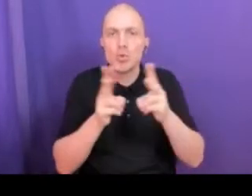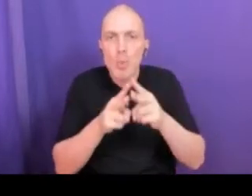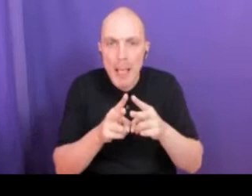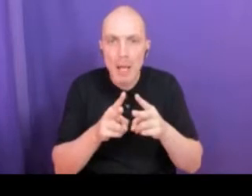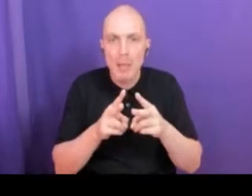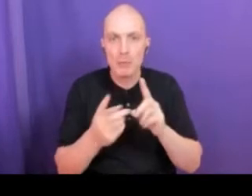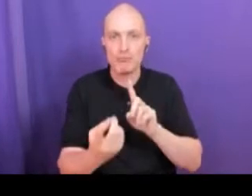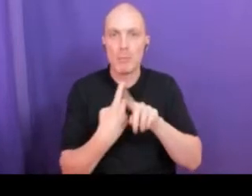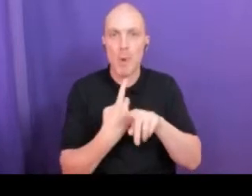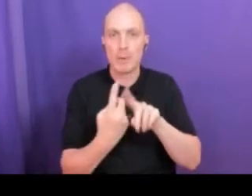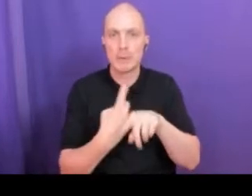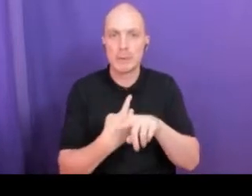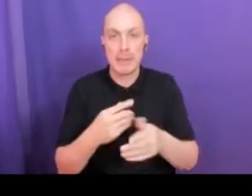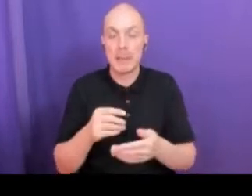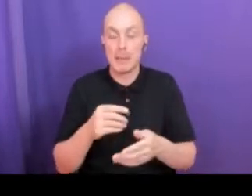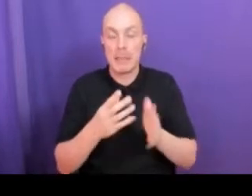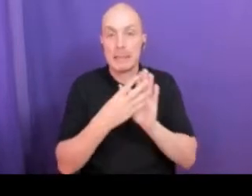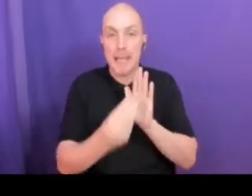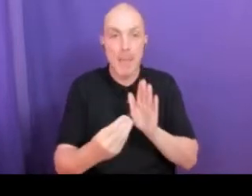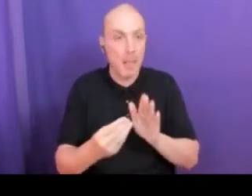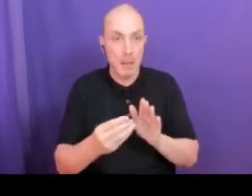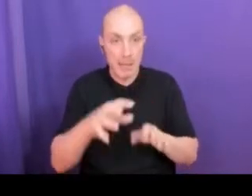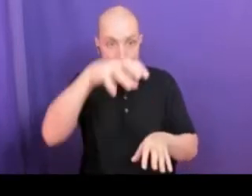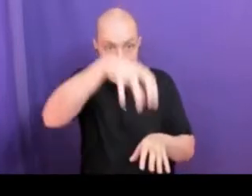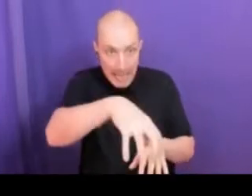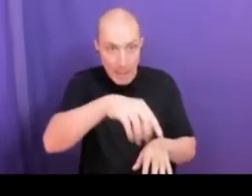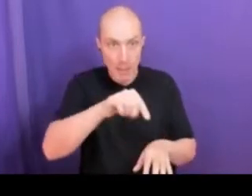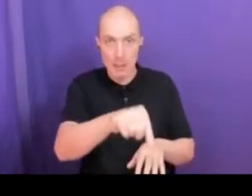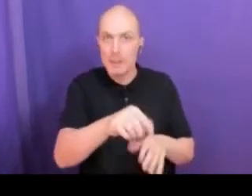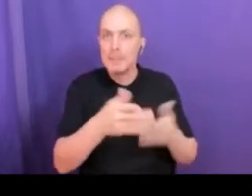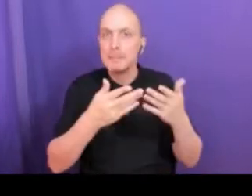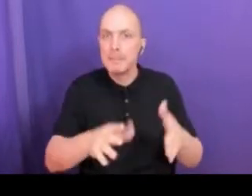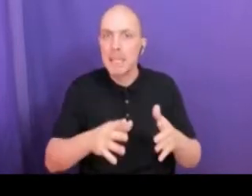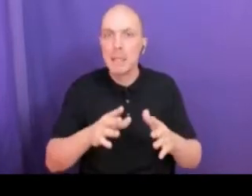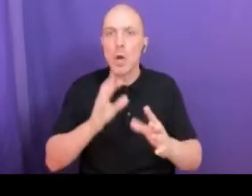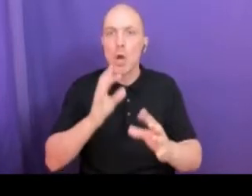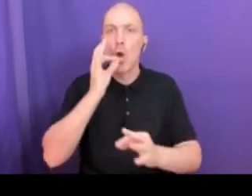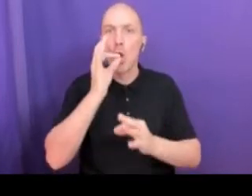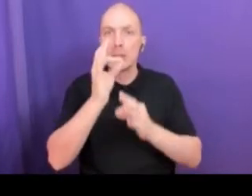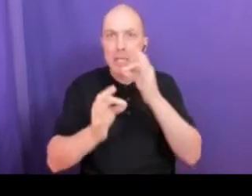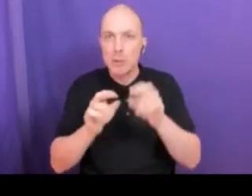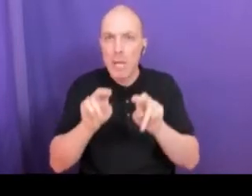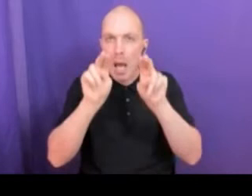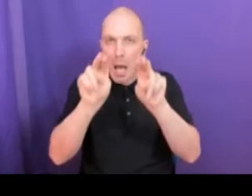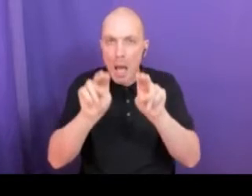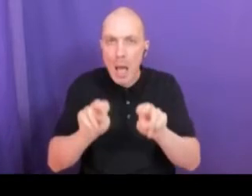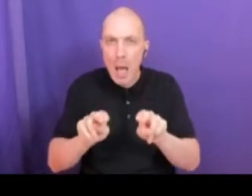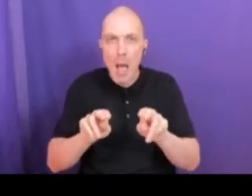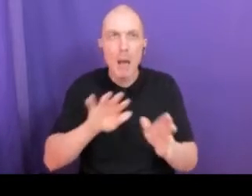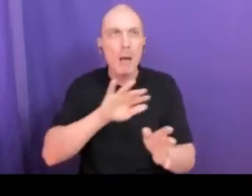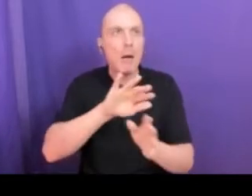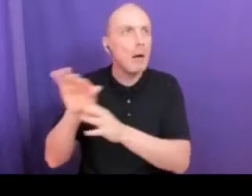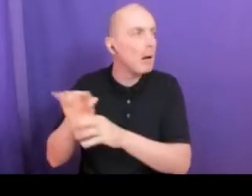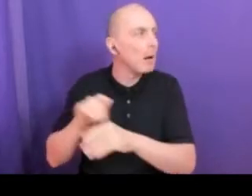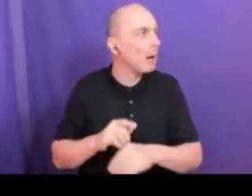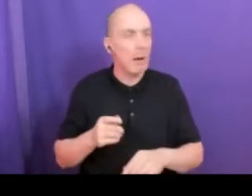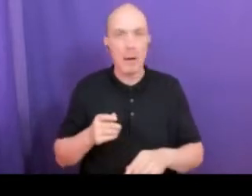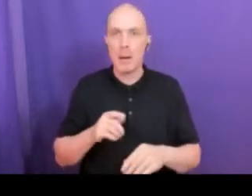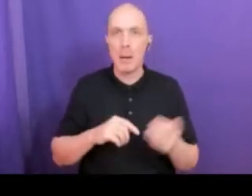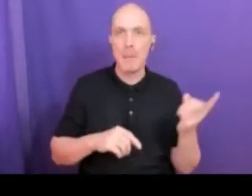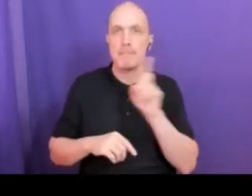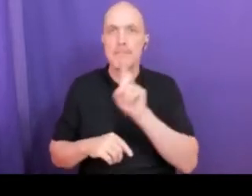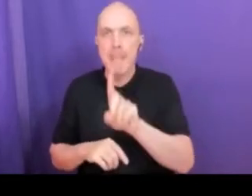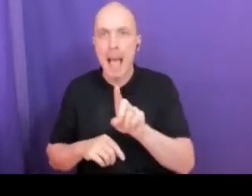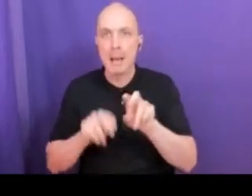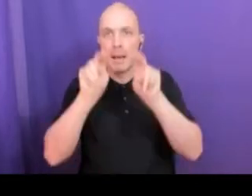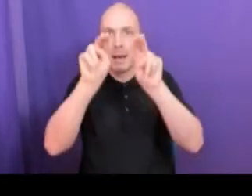clinic who maybe started the census, left, came back to it later, filled out the eligibility again. So I've got 2 eligibilities, but only 1 service